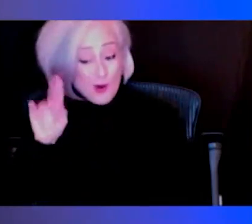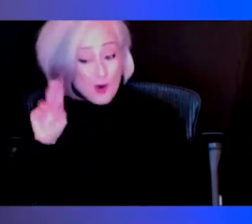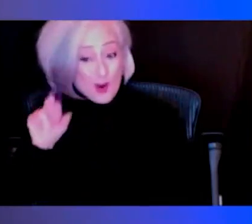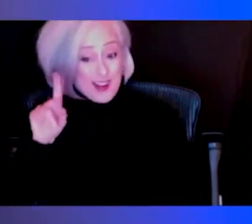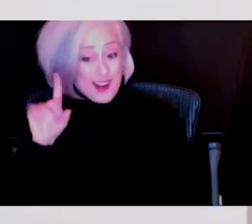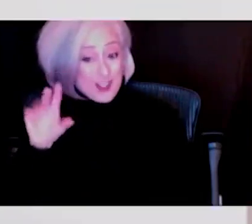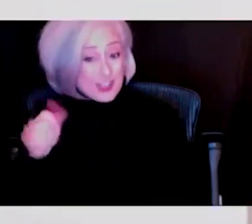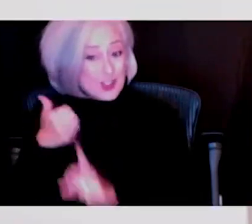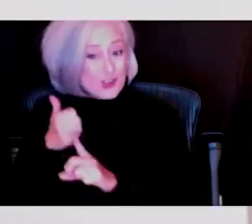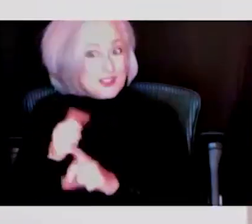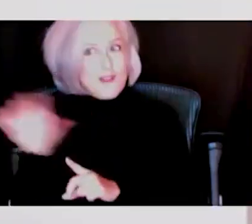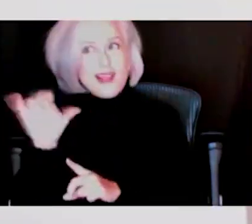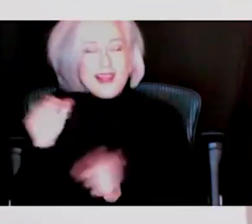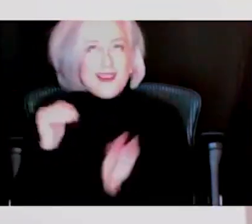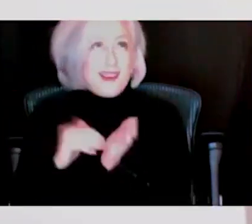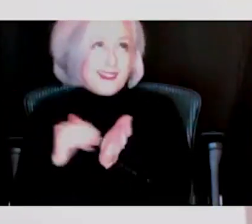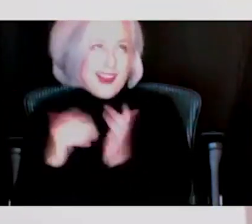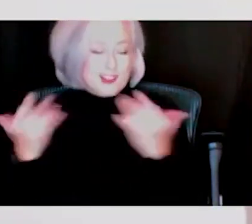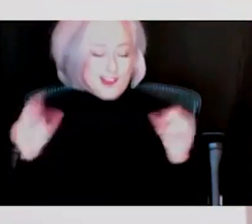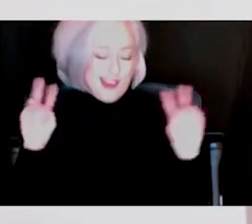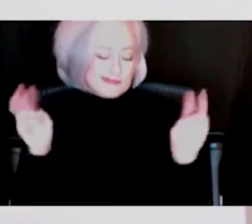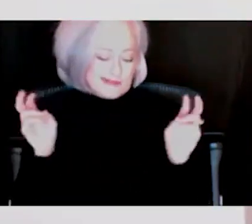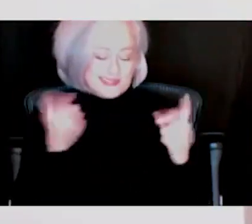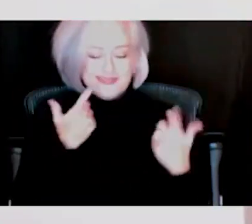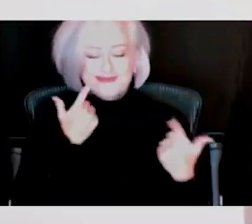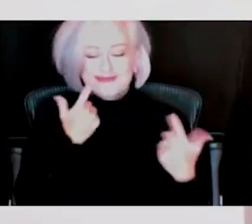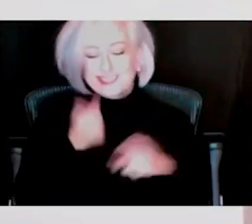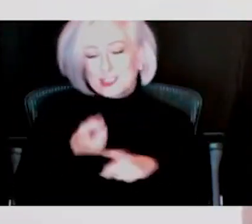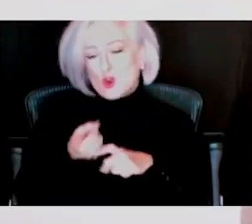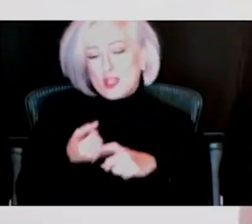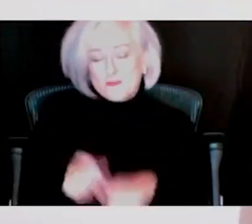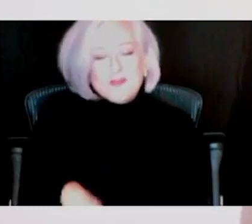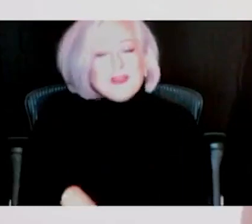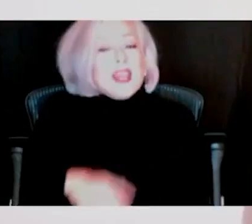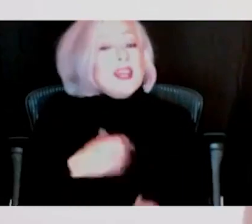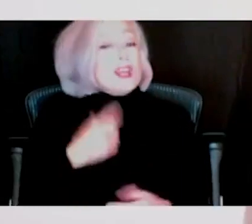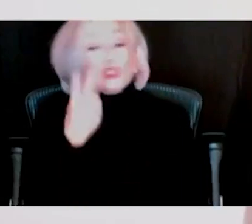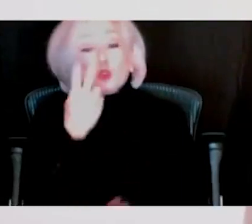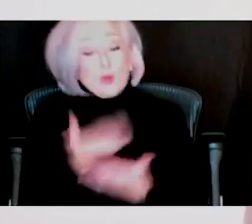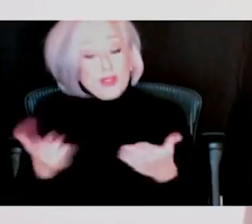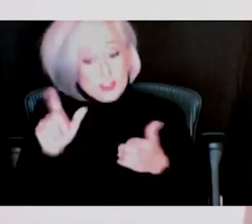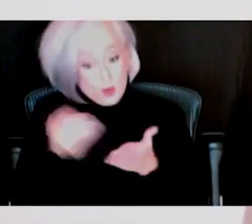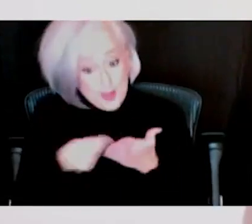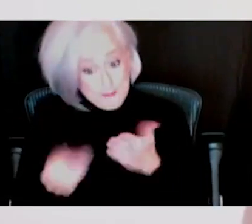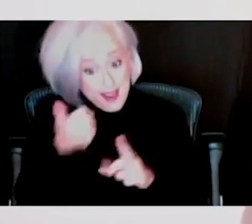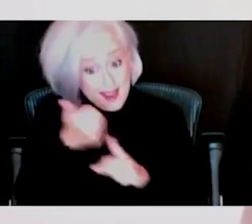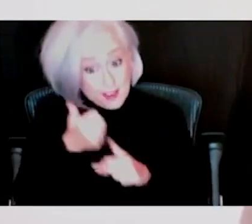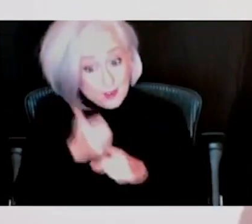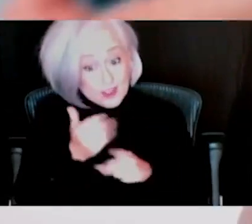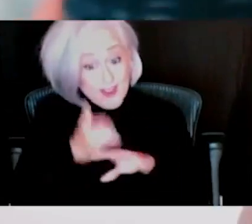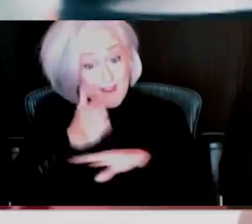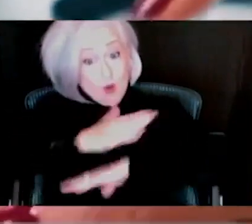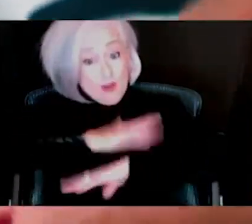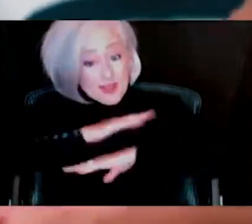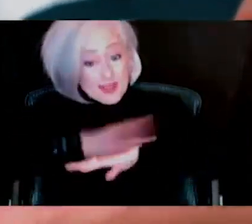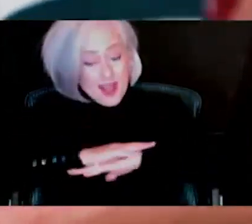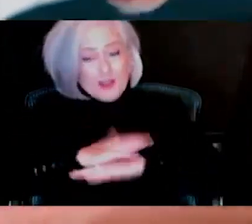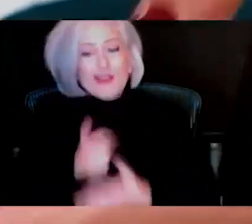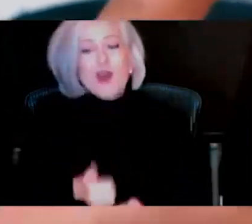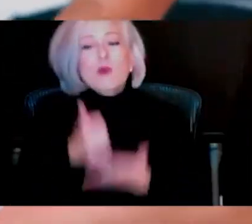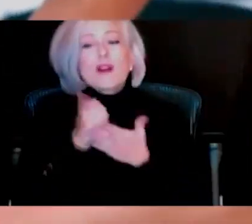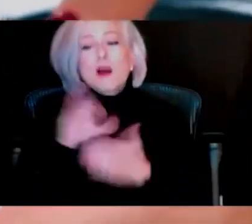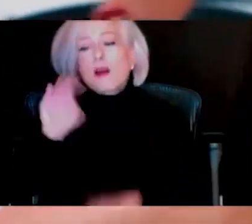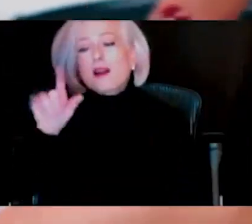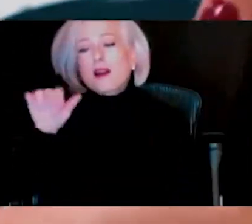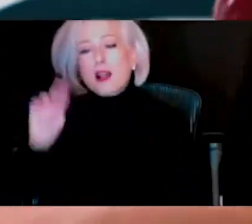Clearly he's joking, but Dr. Rajpara says there are two things you can buy over the counter that are proven to boost collagen production in your face: a